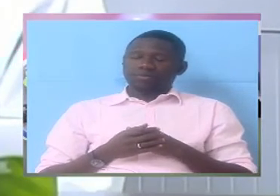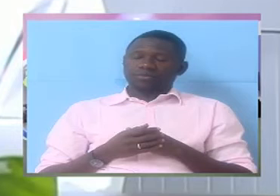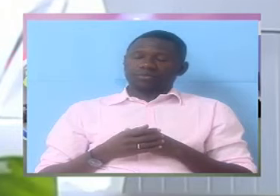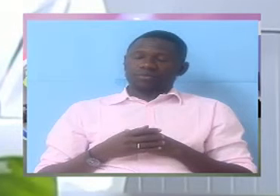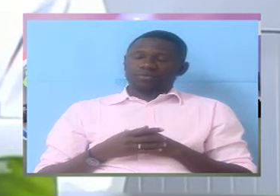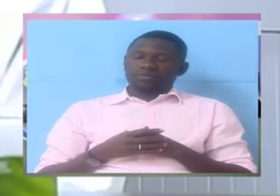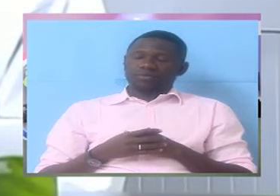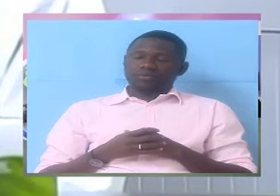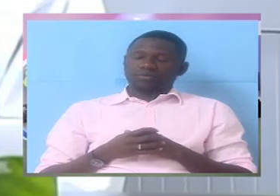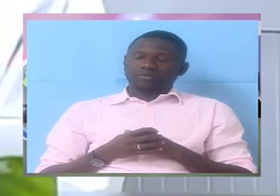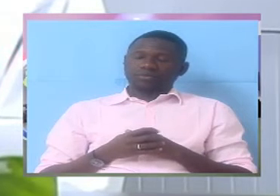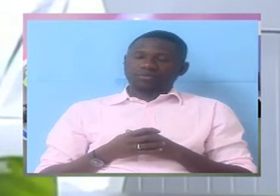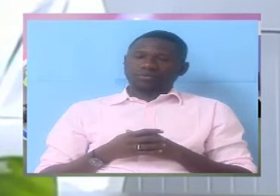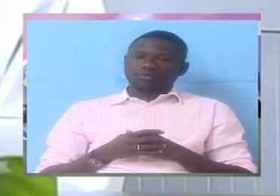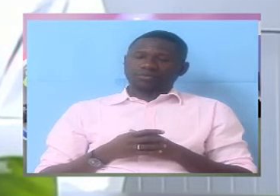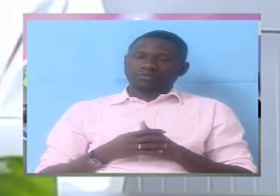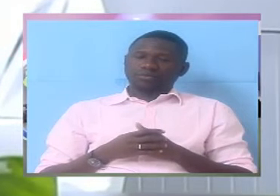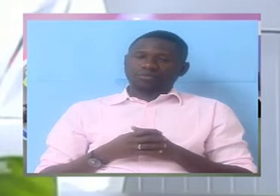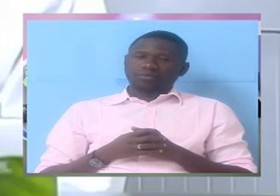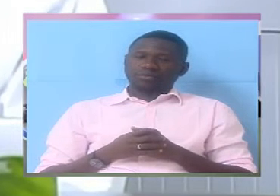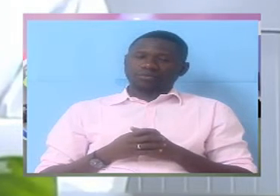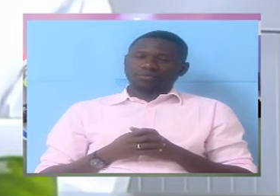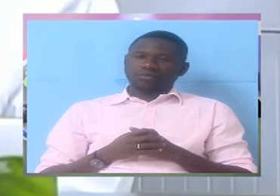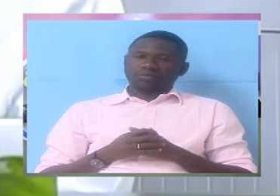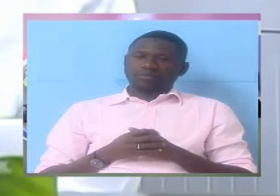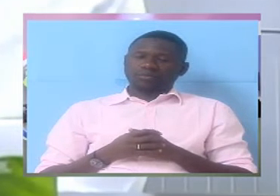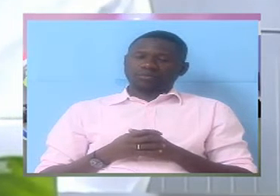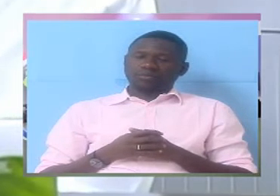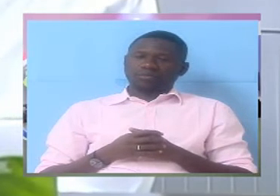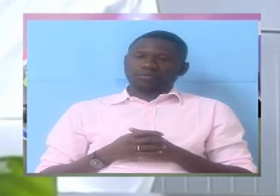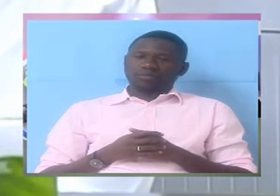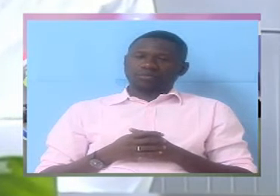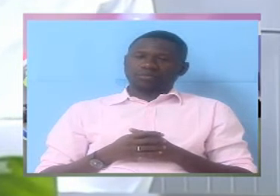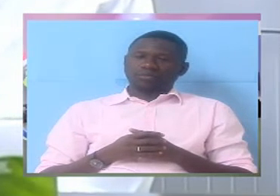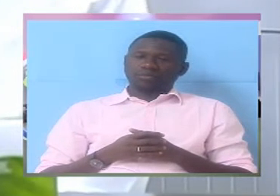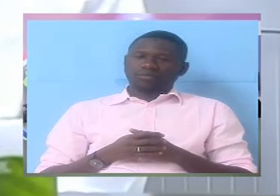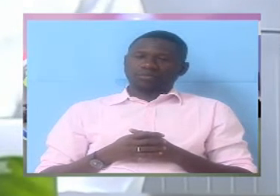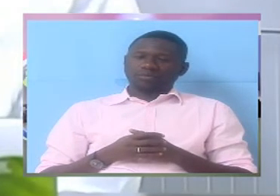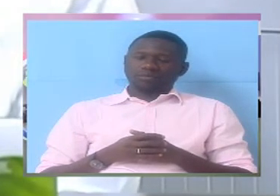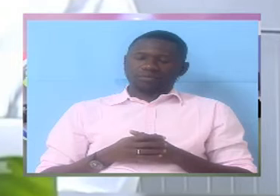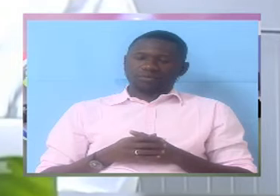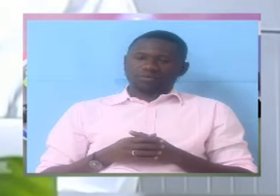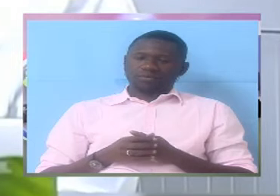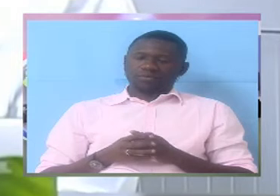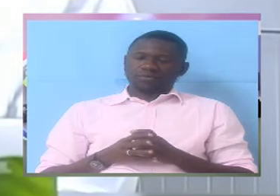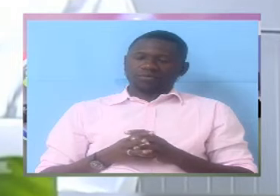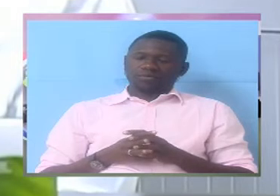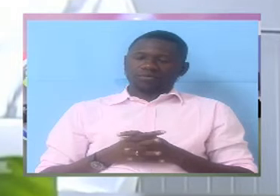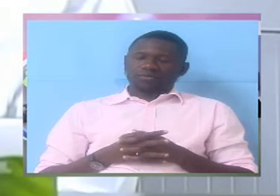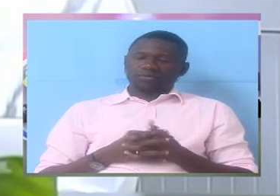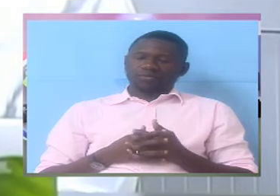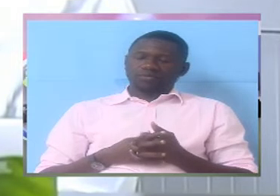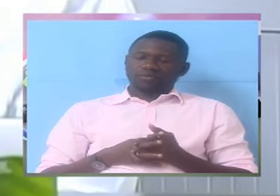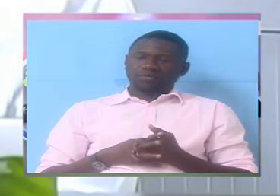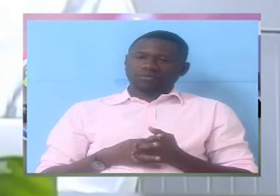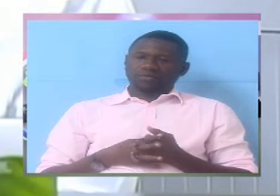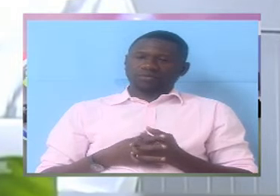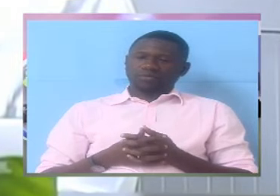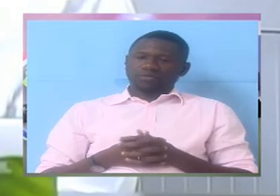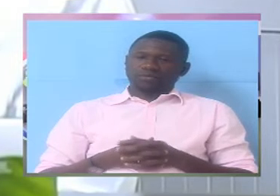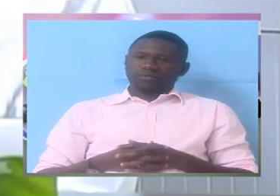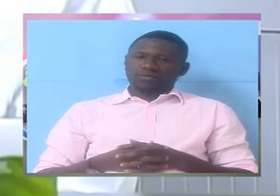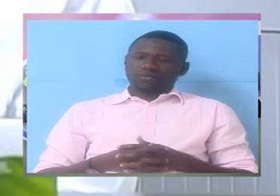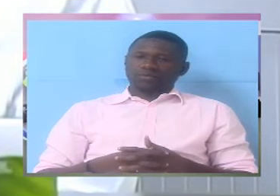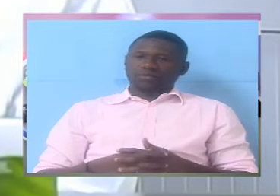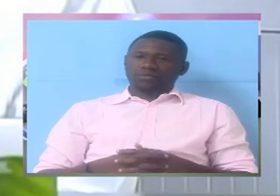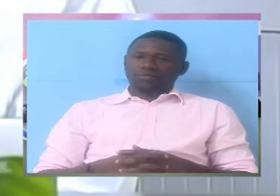Investigation. Director General, CDS, IGP, animo kotengulu bitungu tumolen na